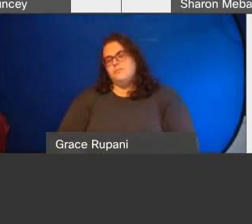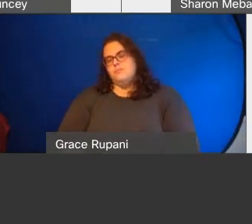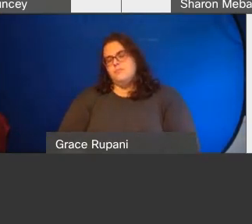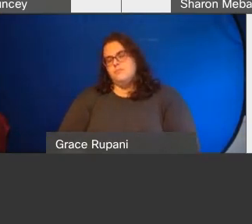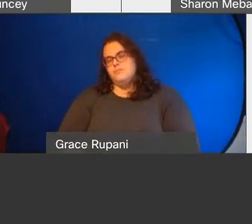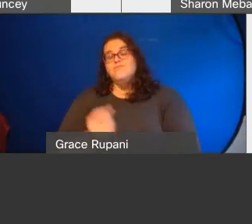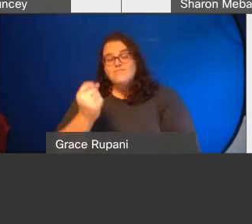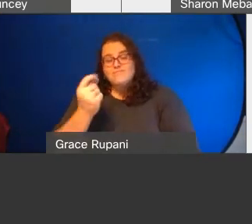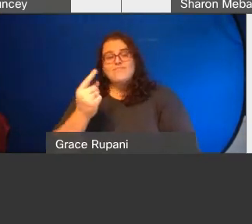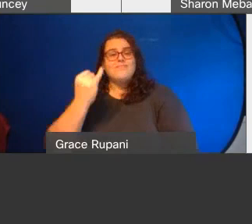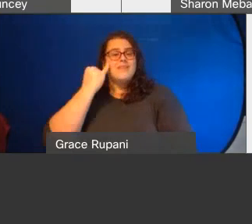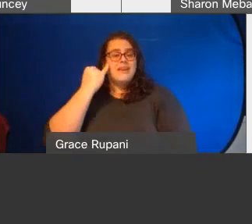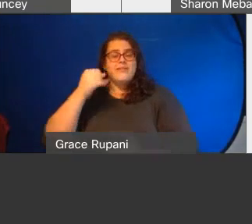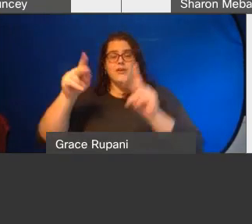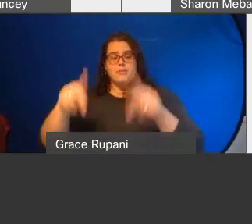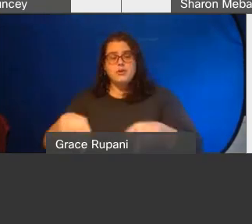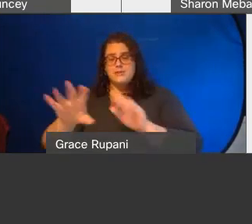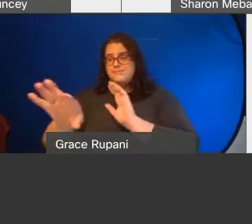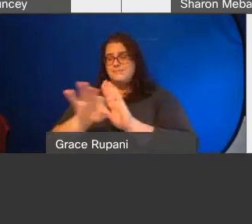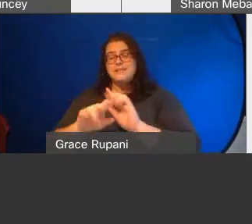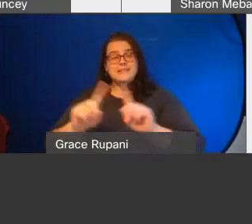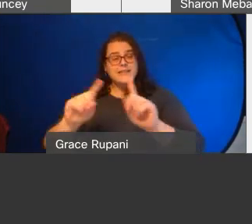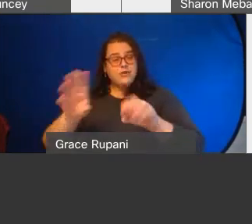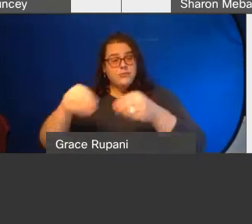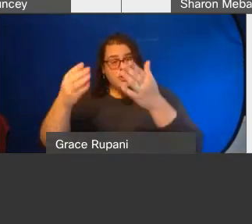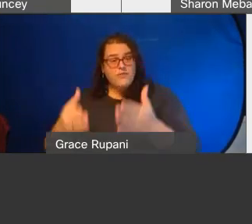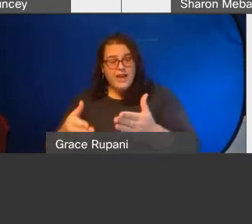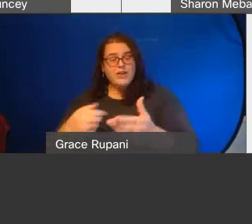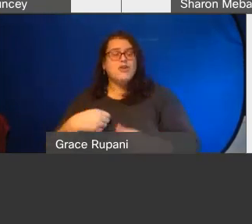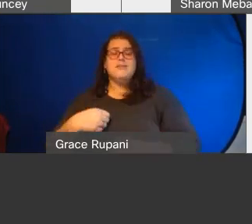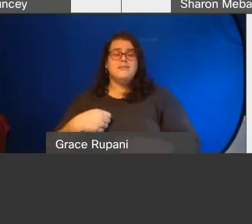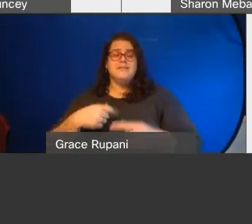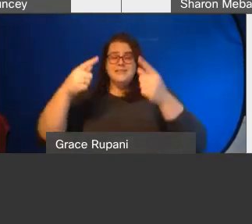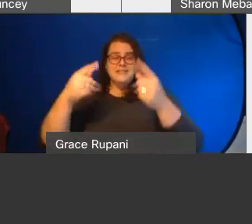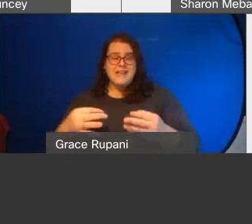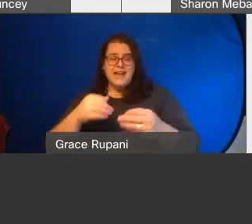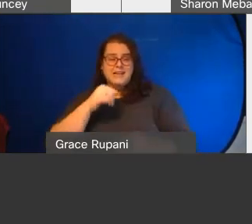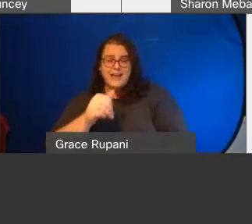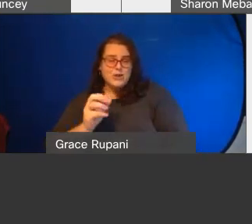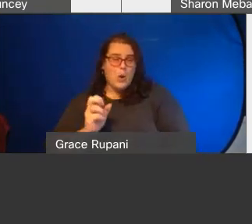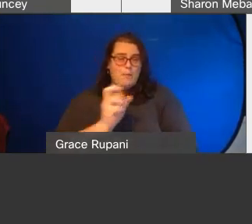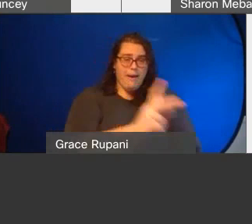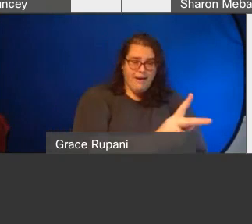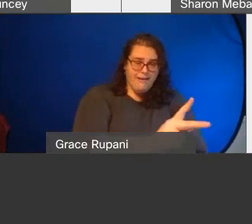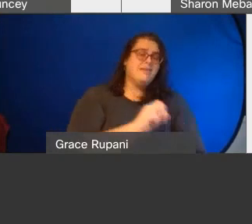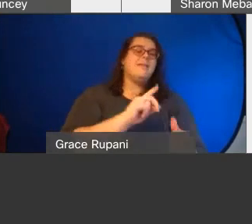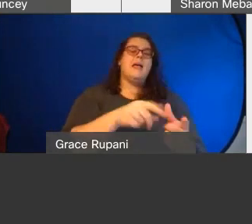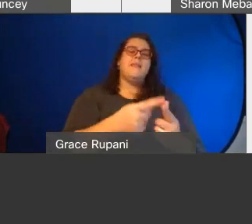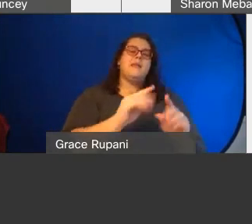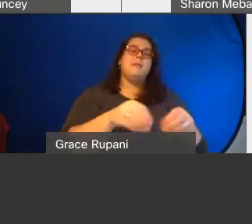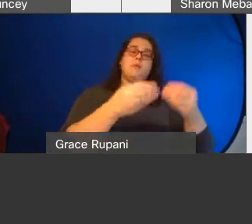a provider, and when the provider submits the billing for the retainer, if they don't have the